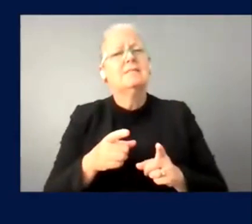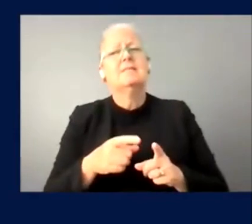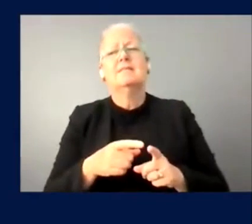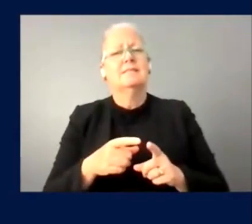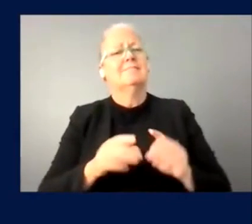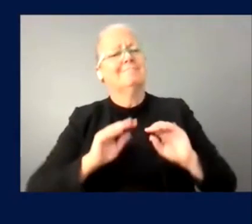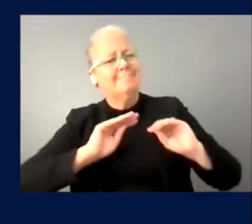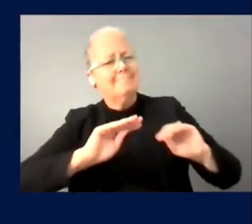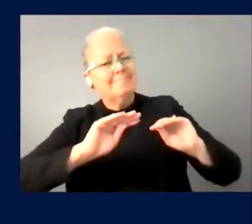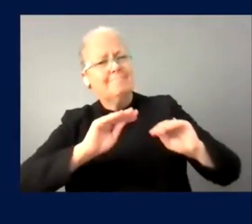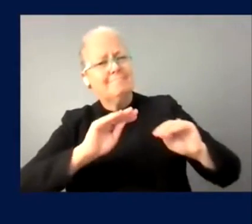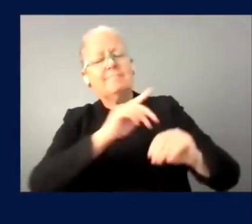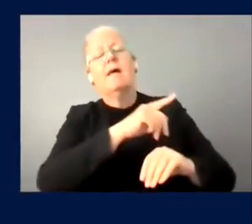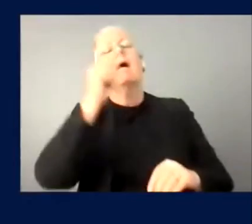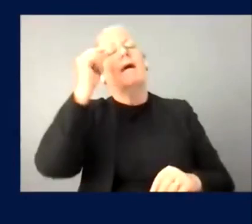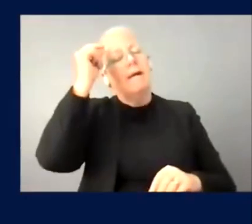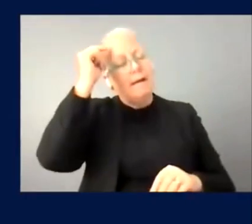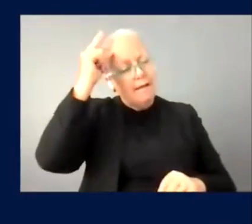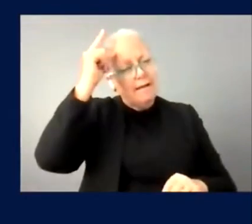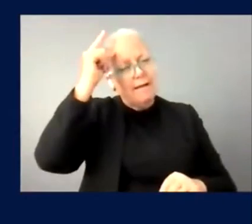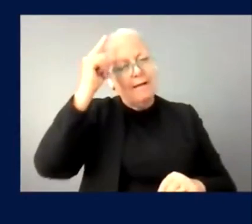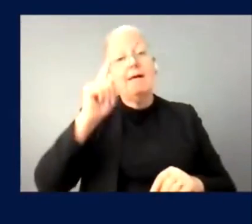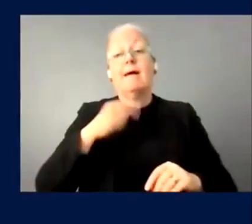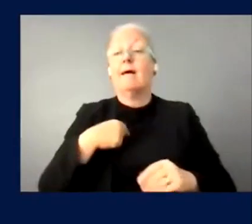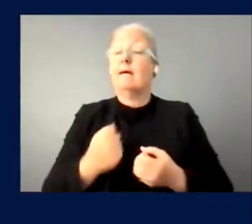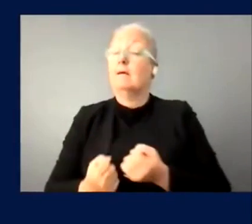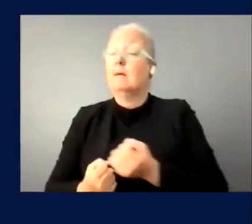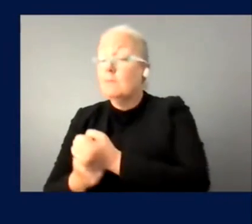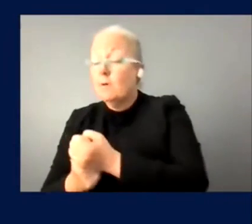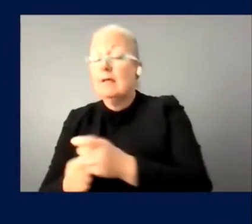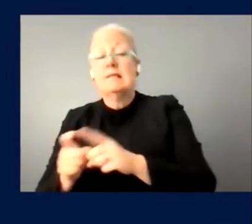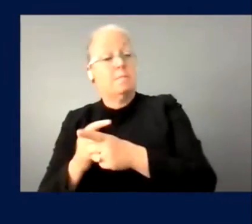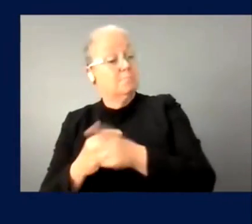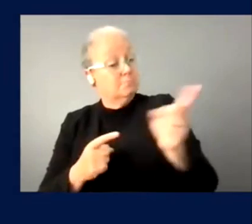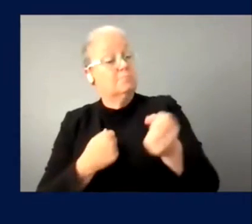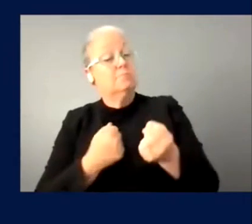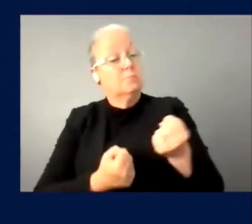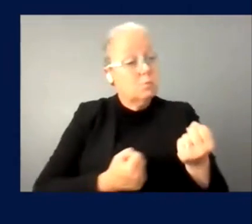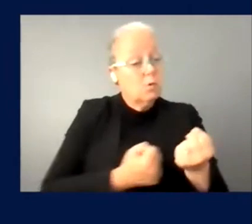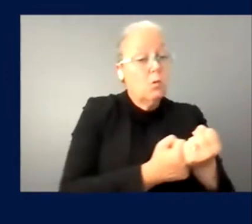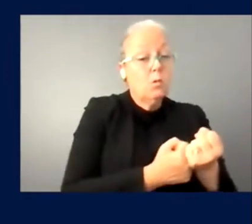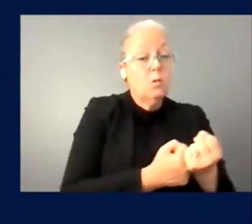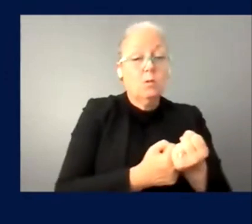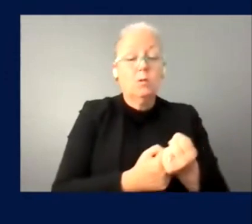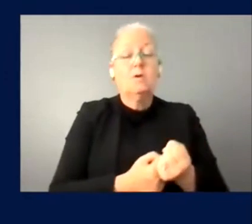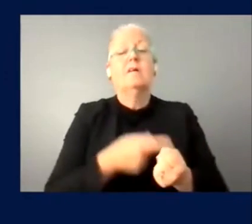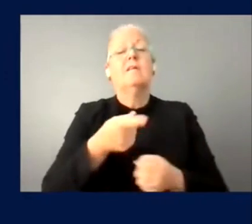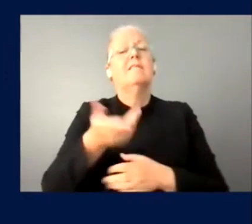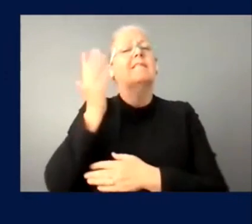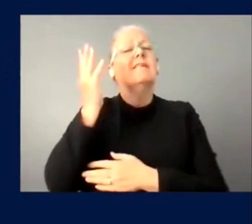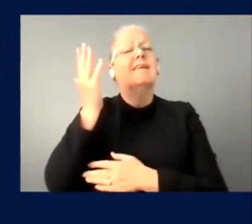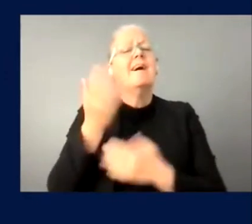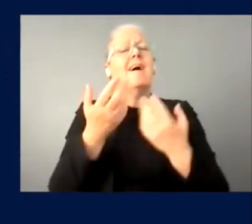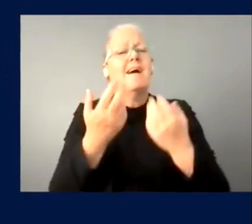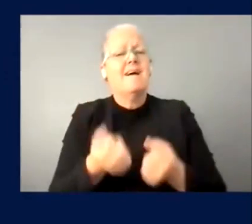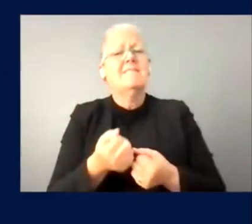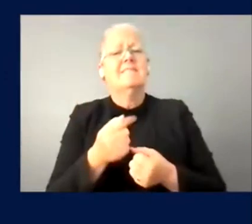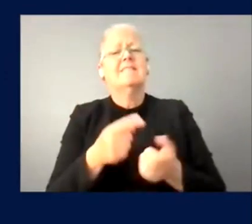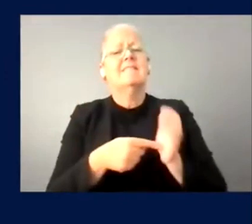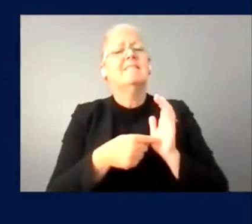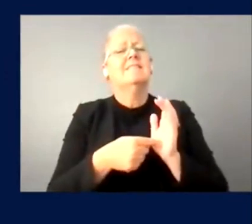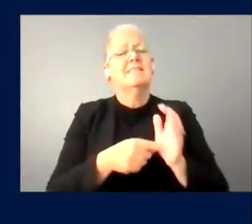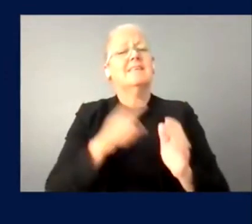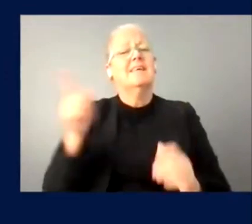same support to them as they would to other disabled people. So in the presentation, we heard a really good example of that happening at Arsenal, where the steward